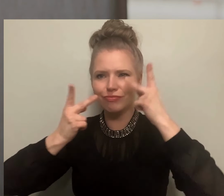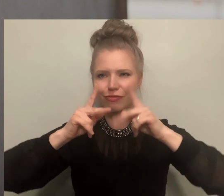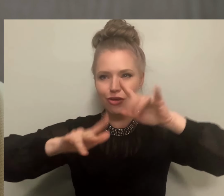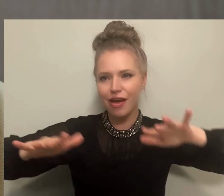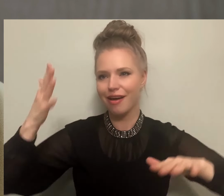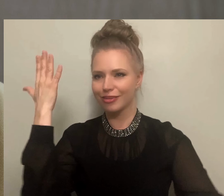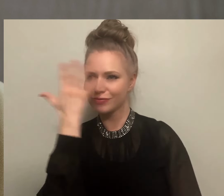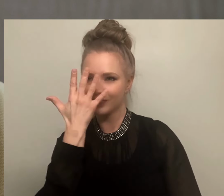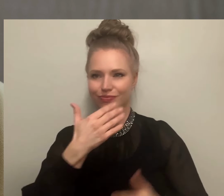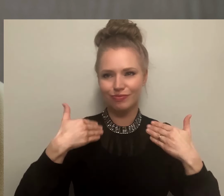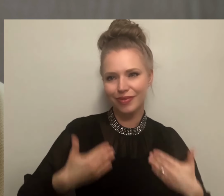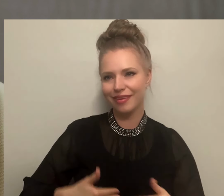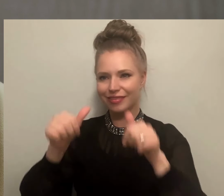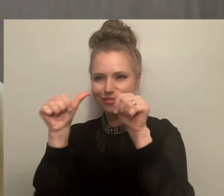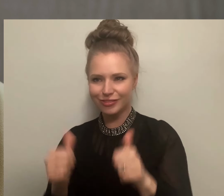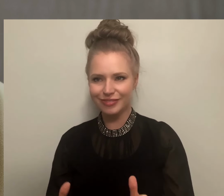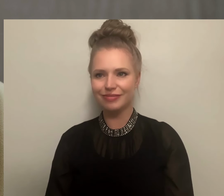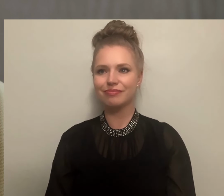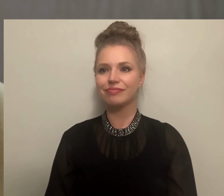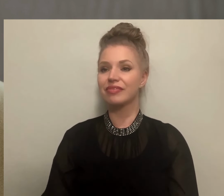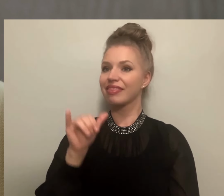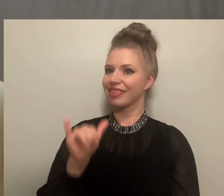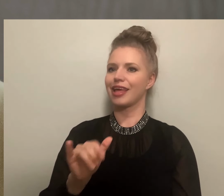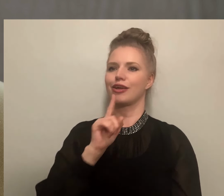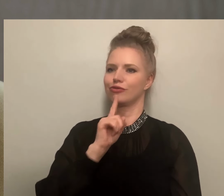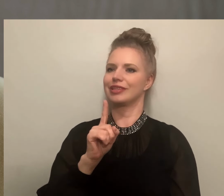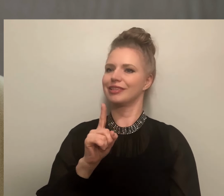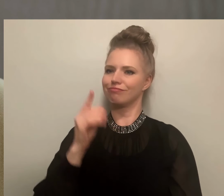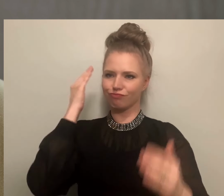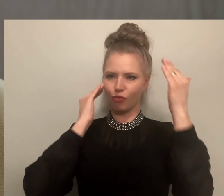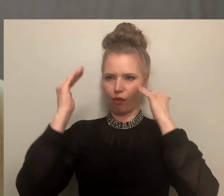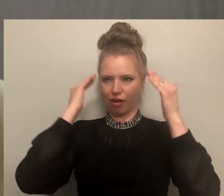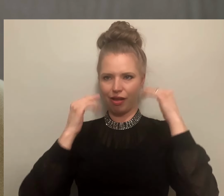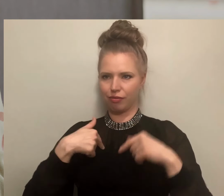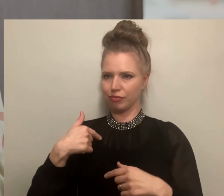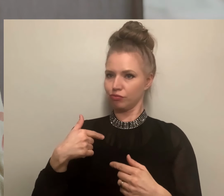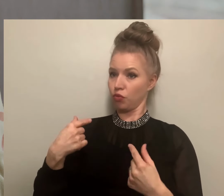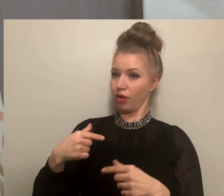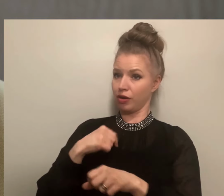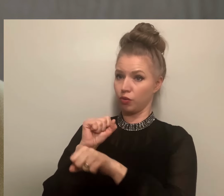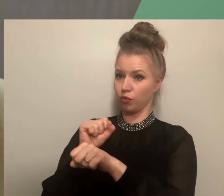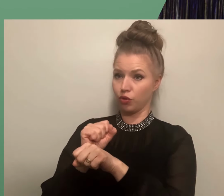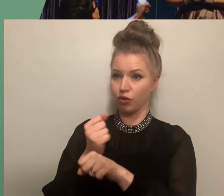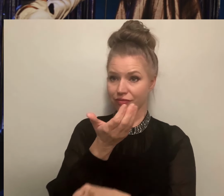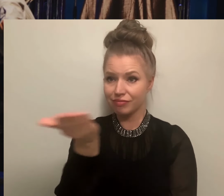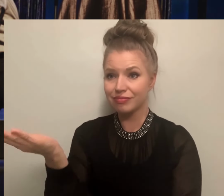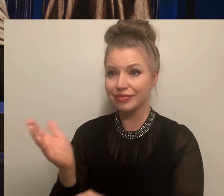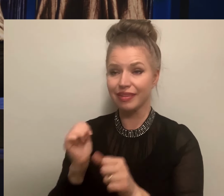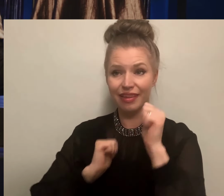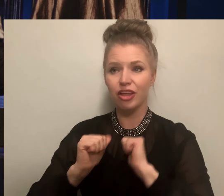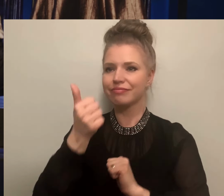faces, and so that's something that I'm really cognizant of and that I try to carry with me all the time, that I'm ensuring that